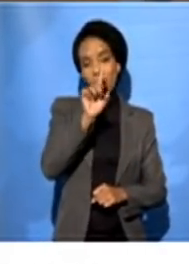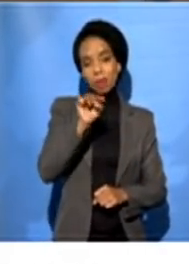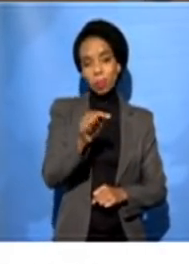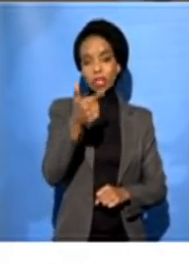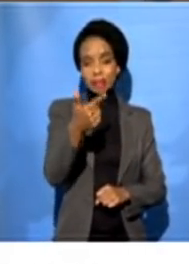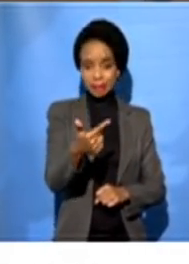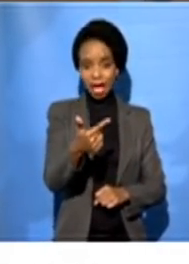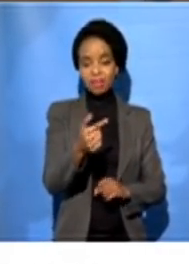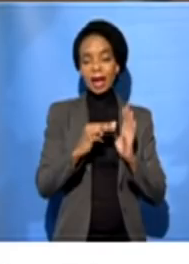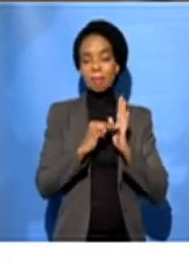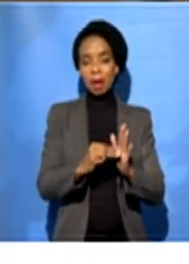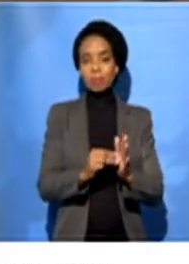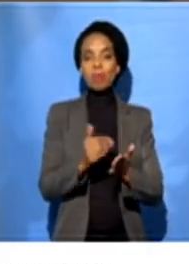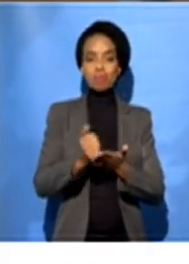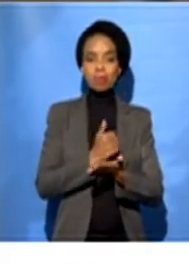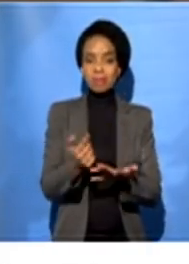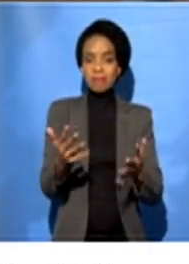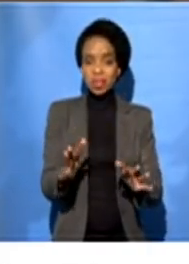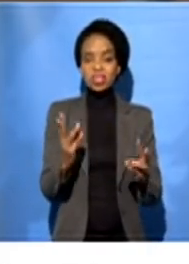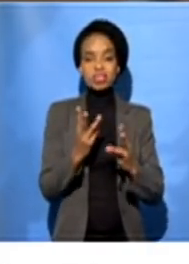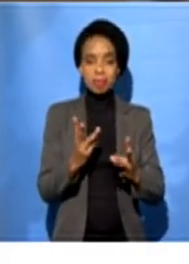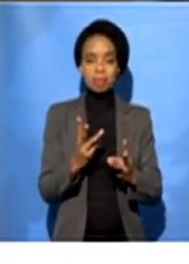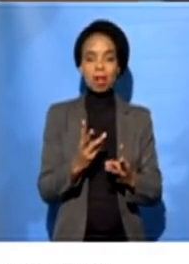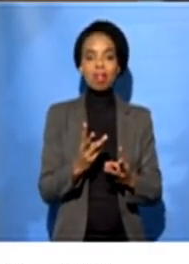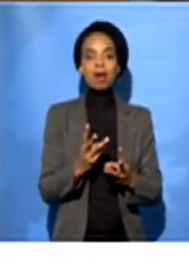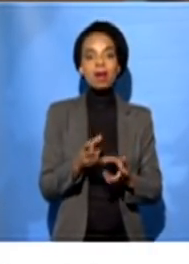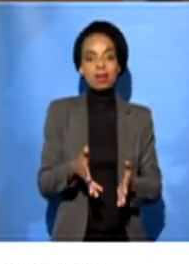million registered voters in the province. Only about